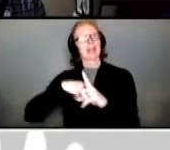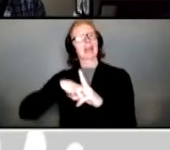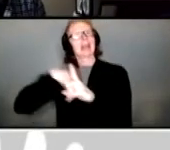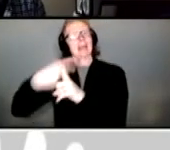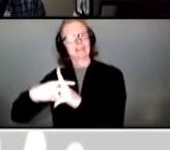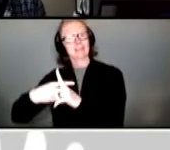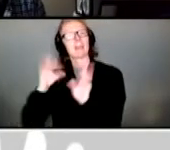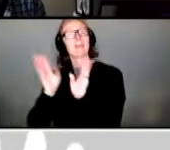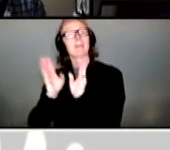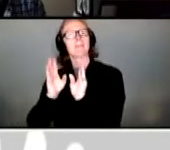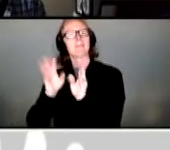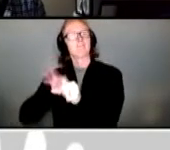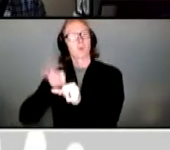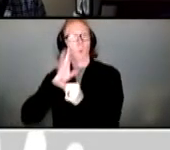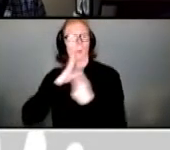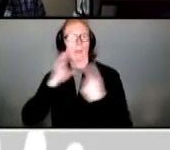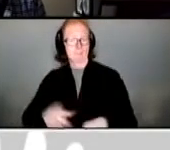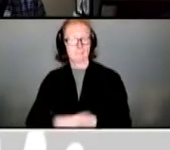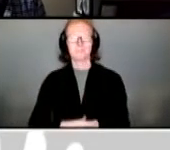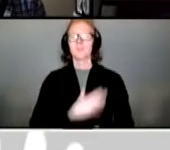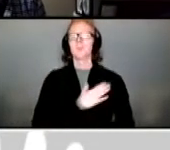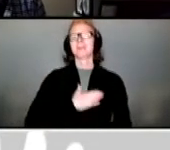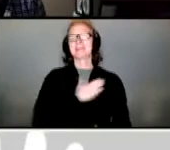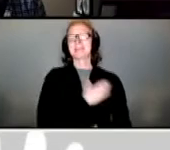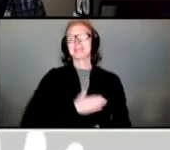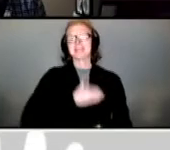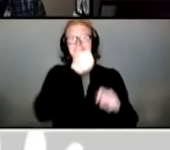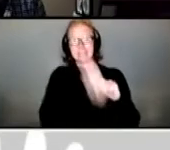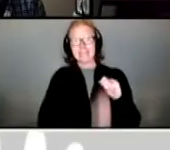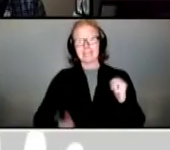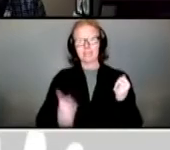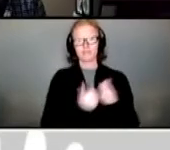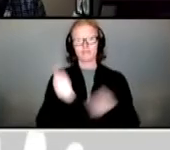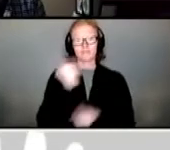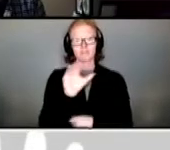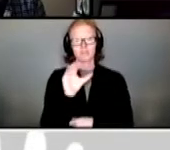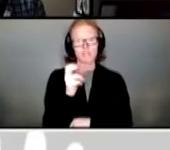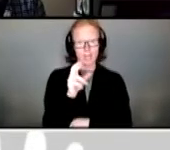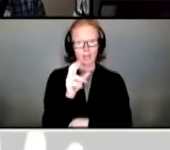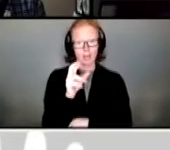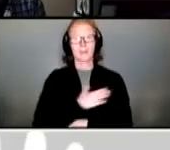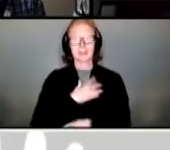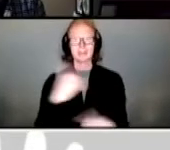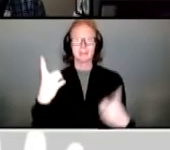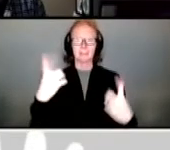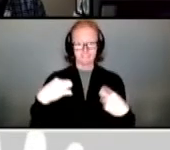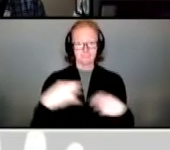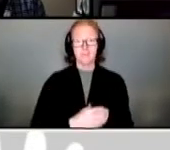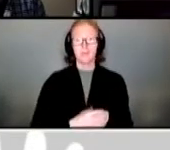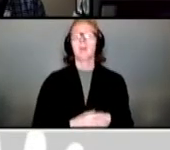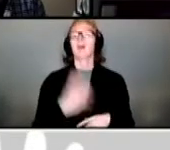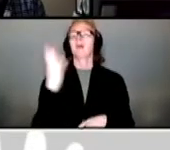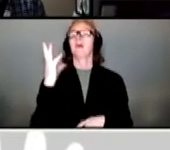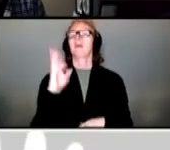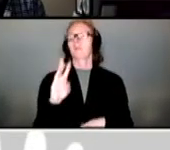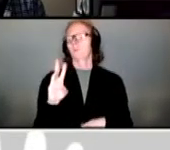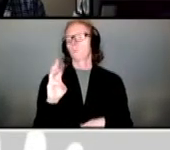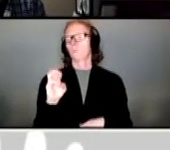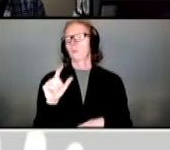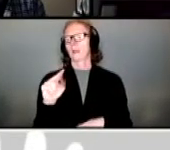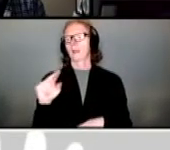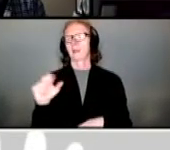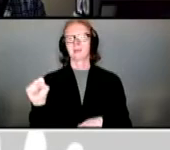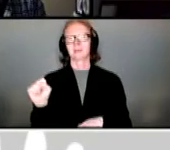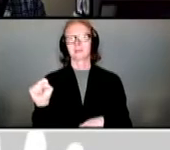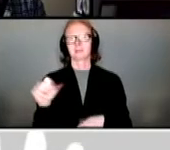would appreciate it if all the chairs could come to the meeting so we can have a discussion about the wellness initiatives.